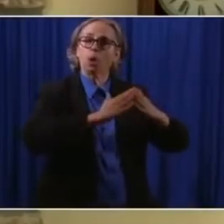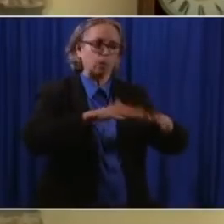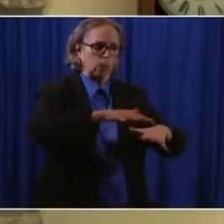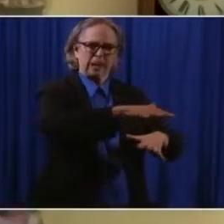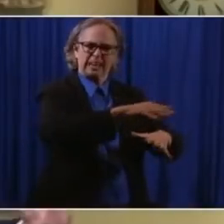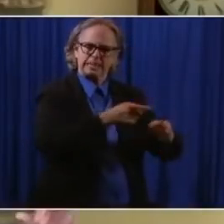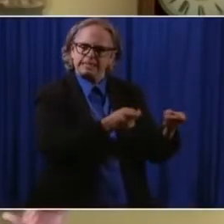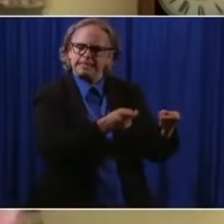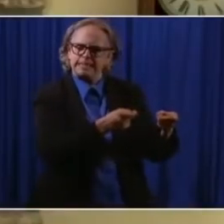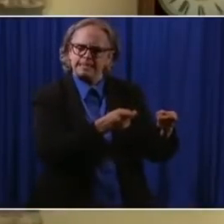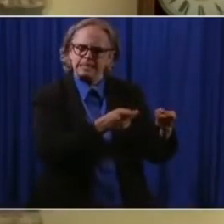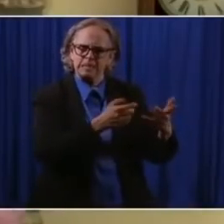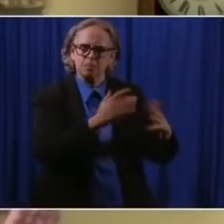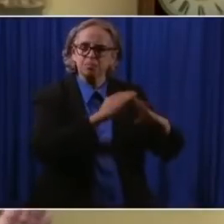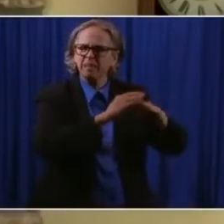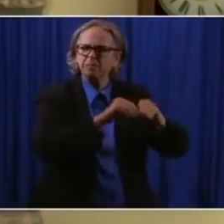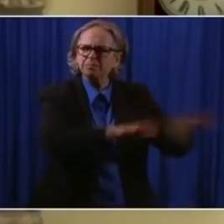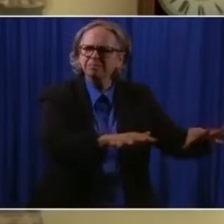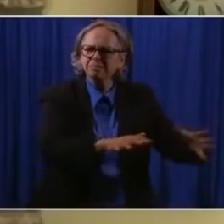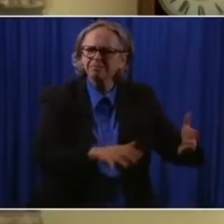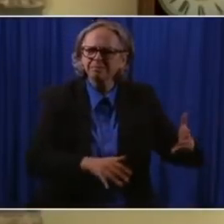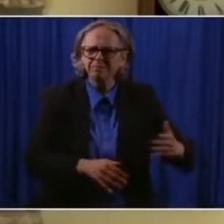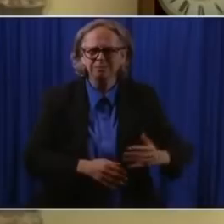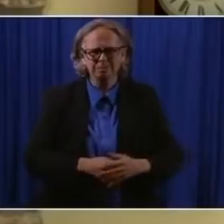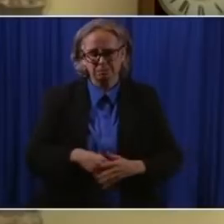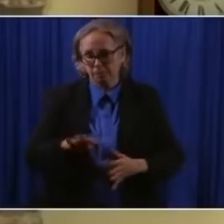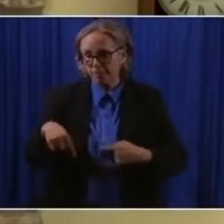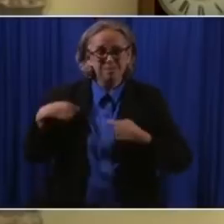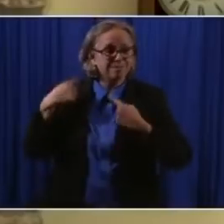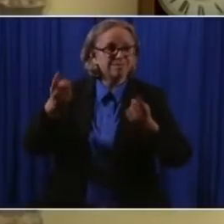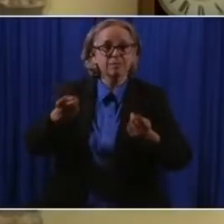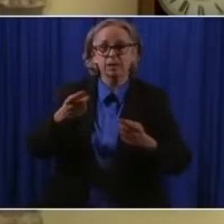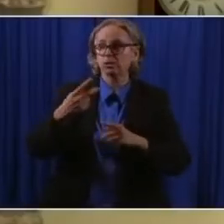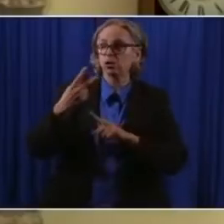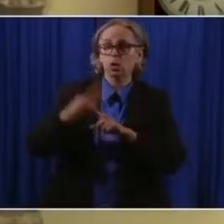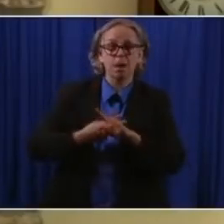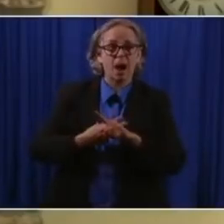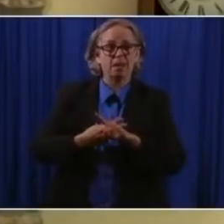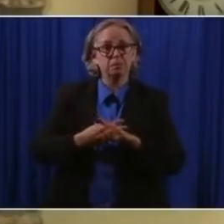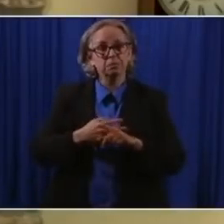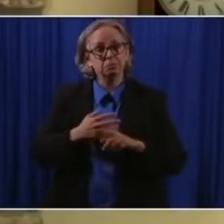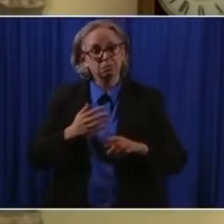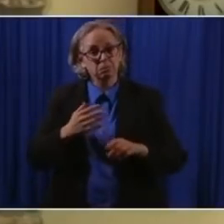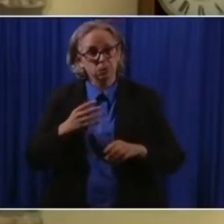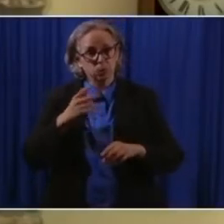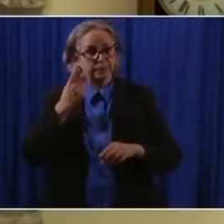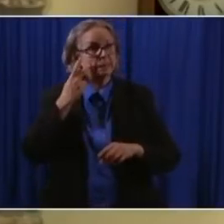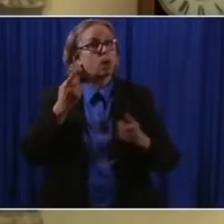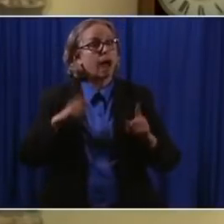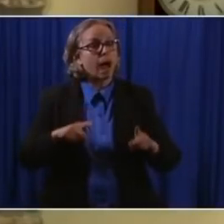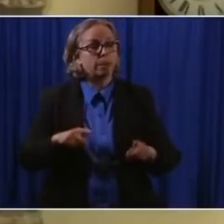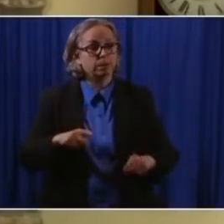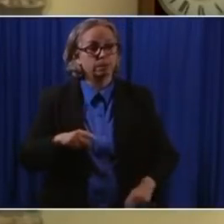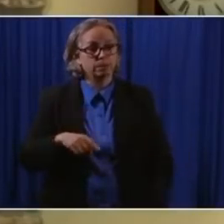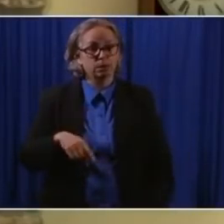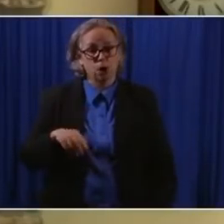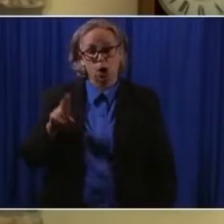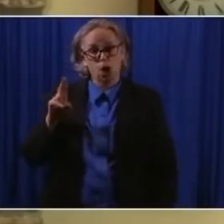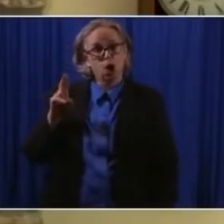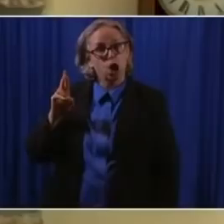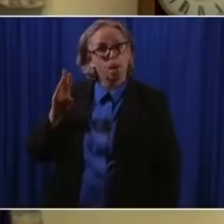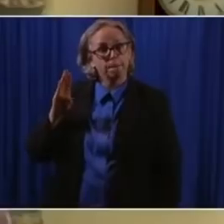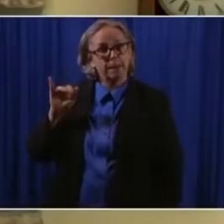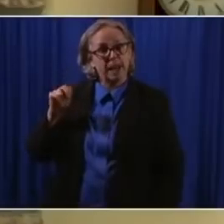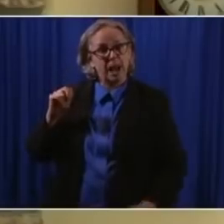means looking at what's happened in the last 2 months in Ohio when our urban areas went to about 90% compliance with masks,